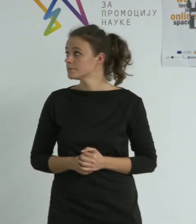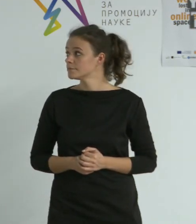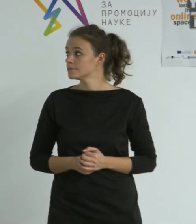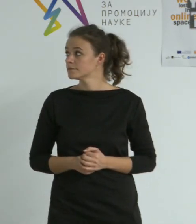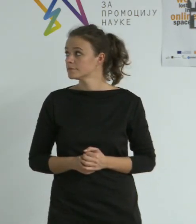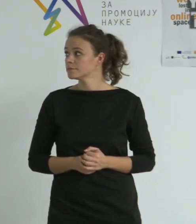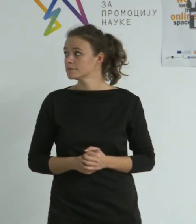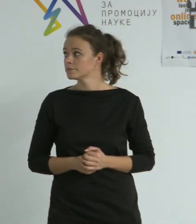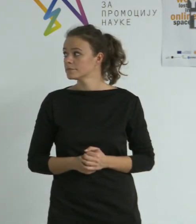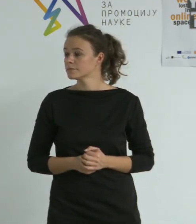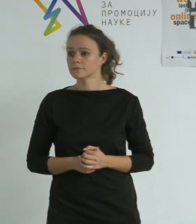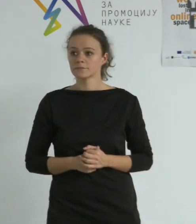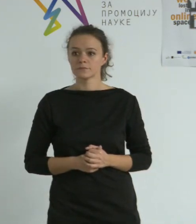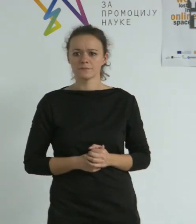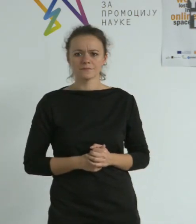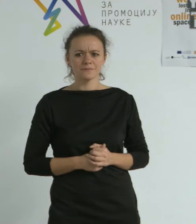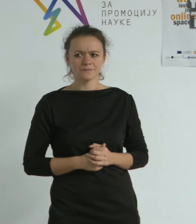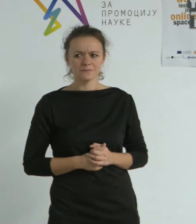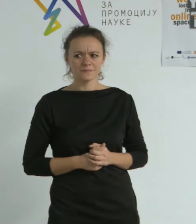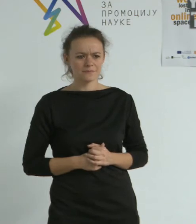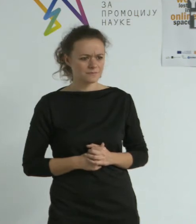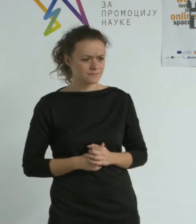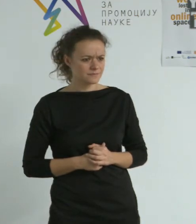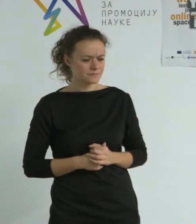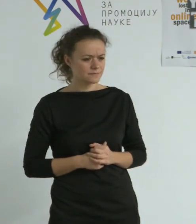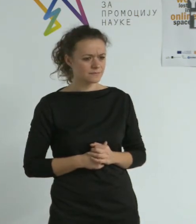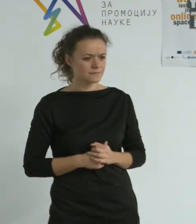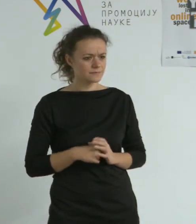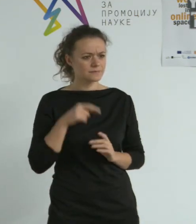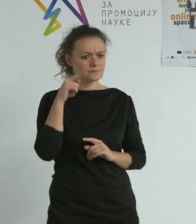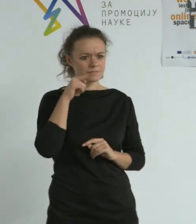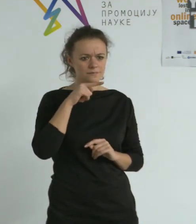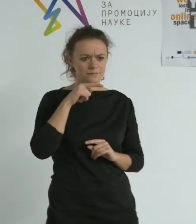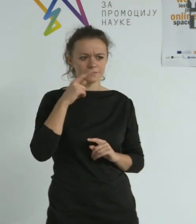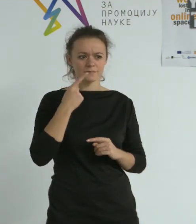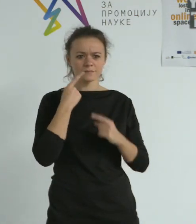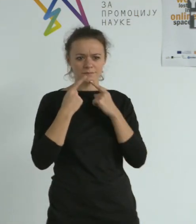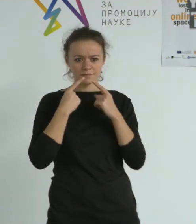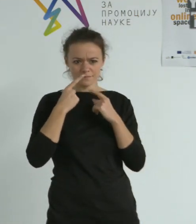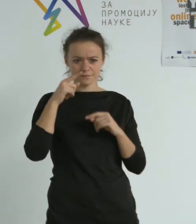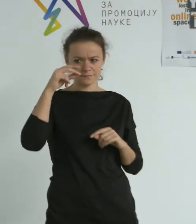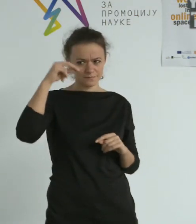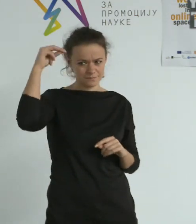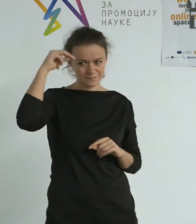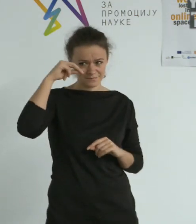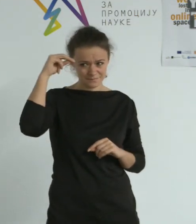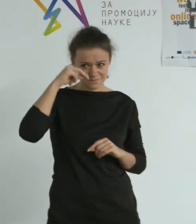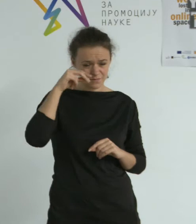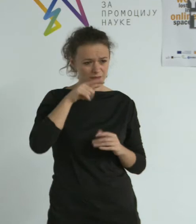Through Association for the Development of Civil Society Bonsai from